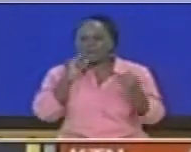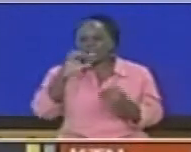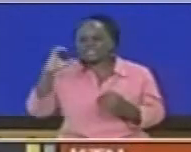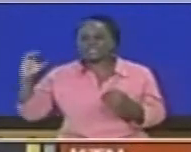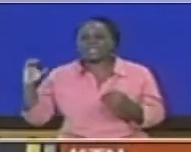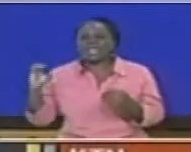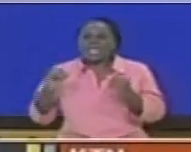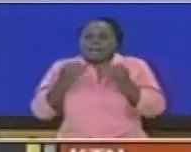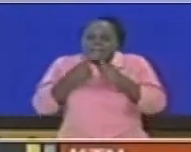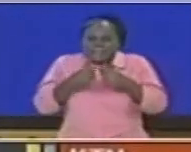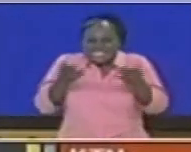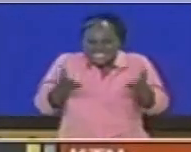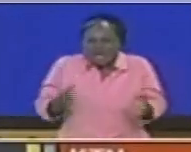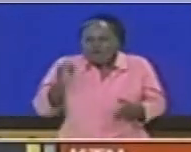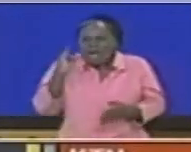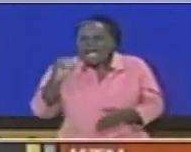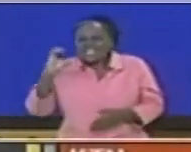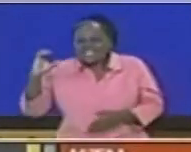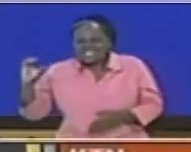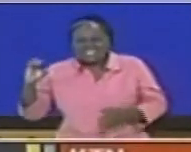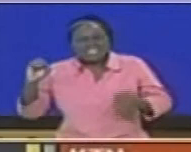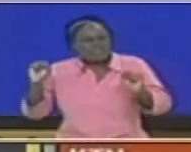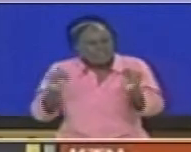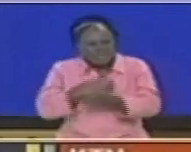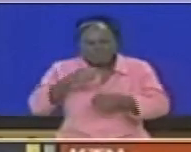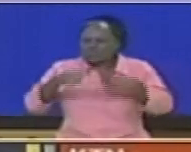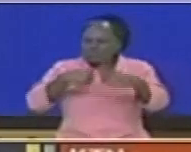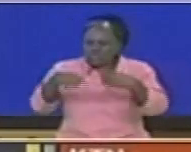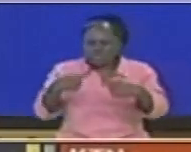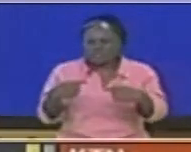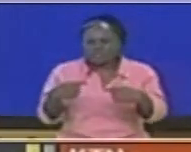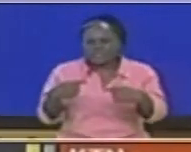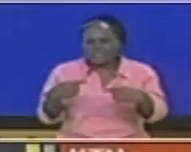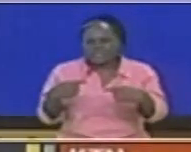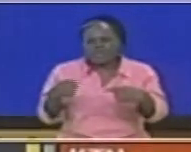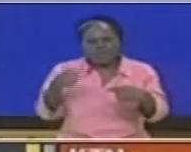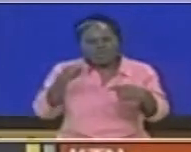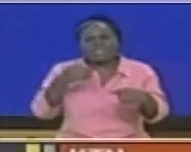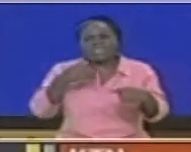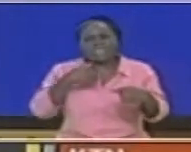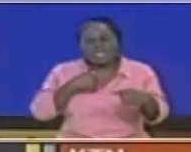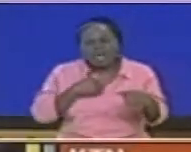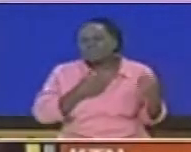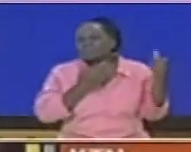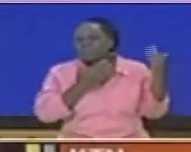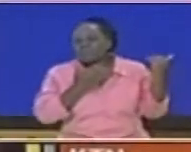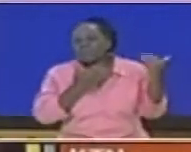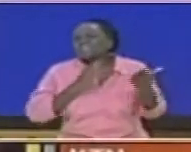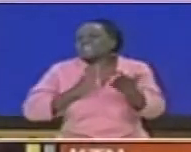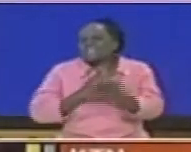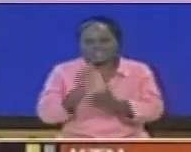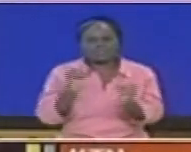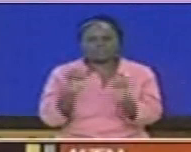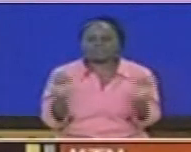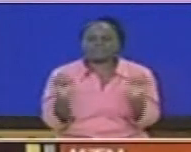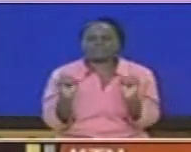and if now the ICC cases, the cases cannot proceed, then we are not going to expect any justice. That process should